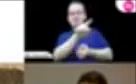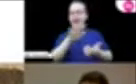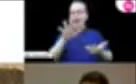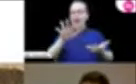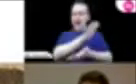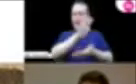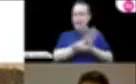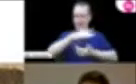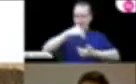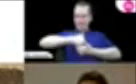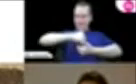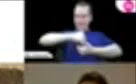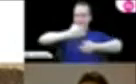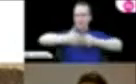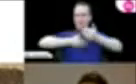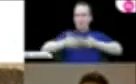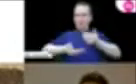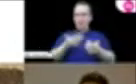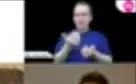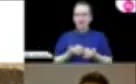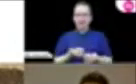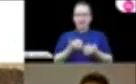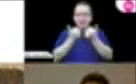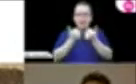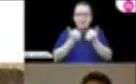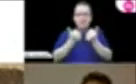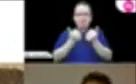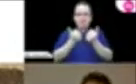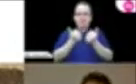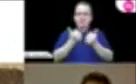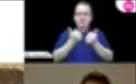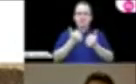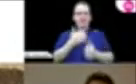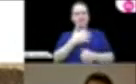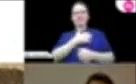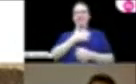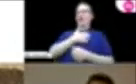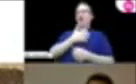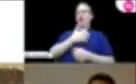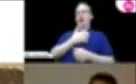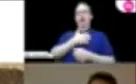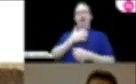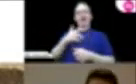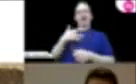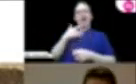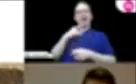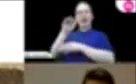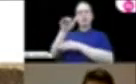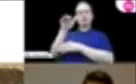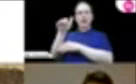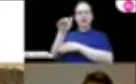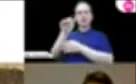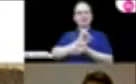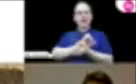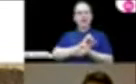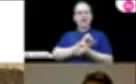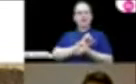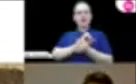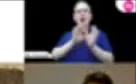content in their lives and really fearful of life outside the confines of the